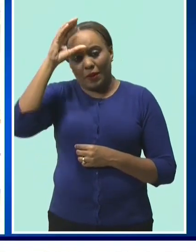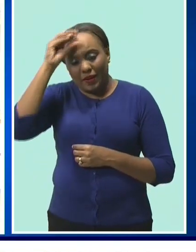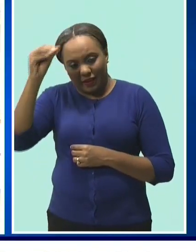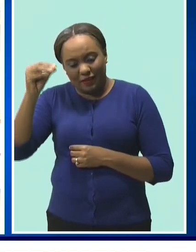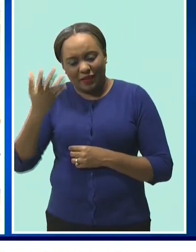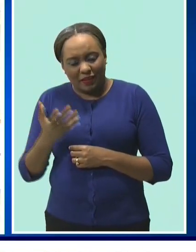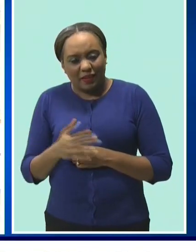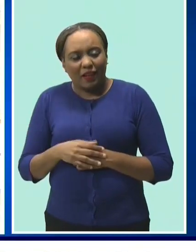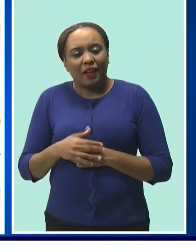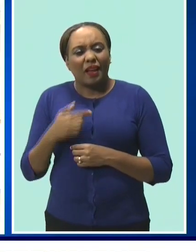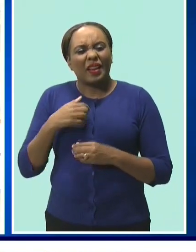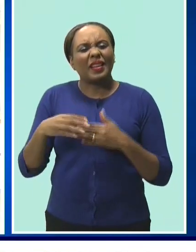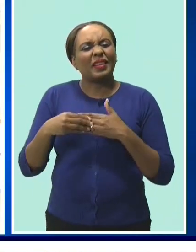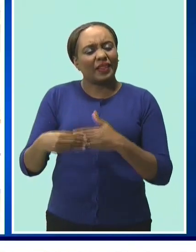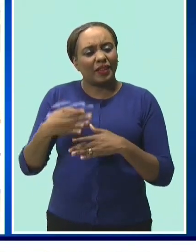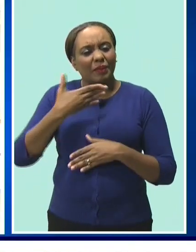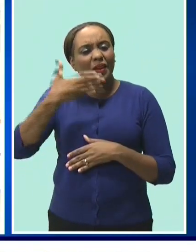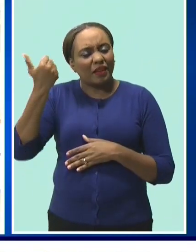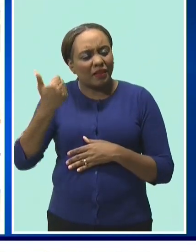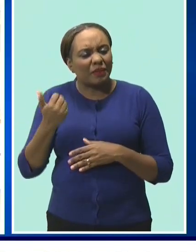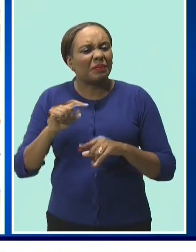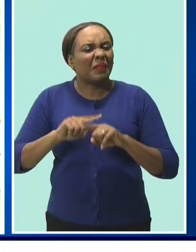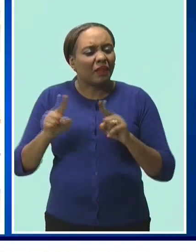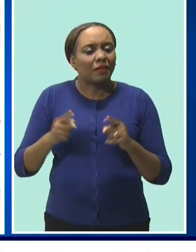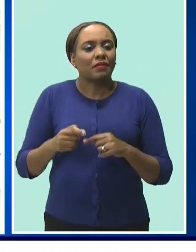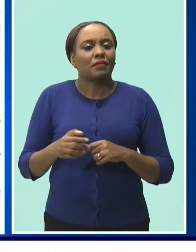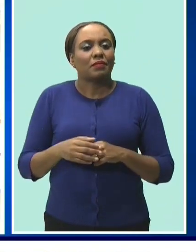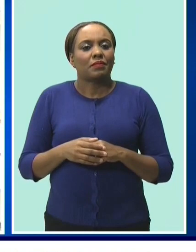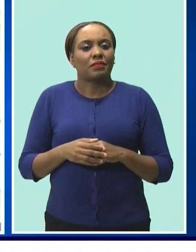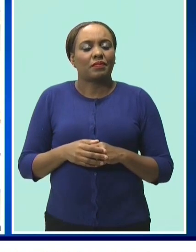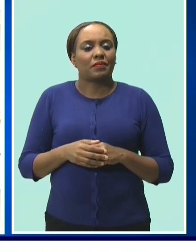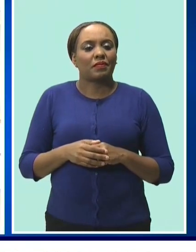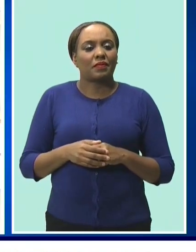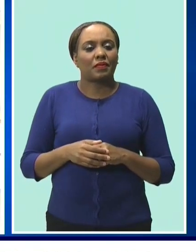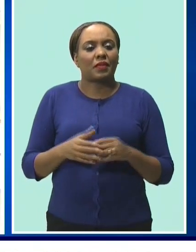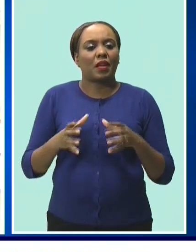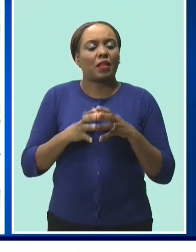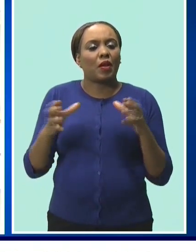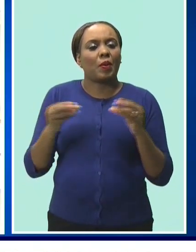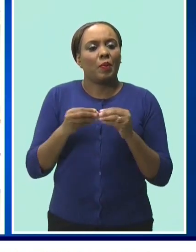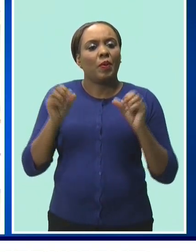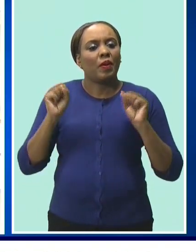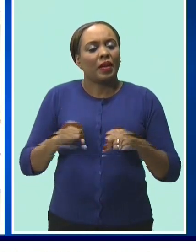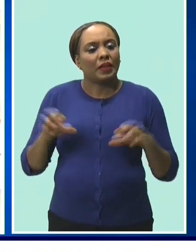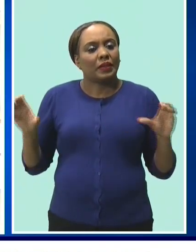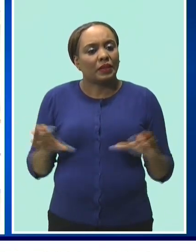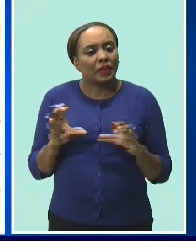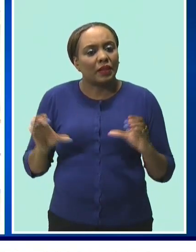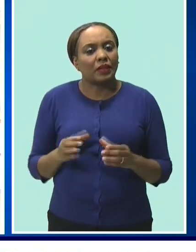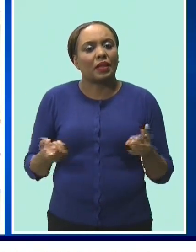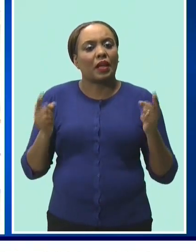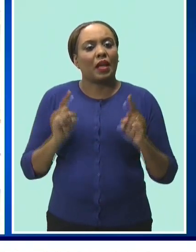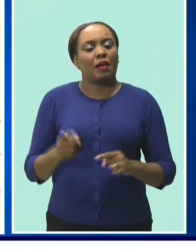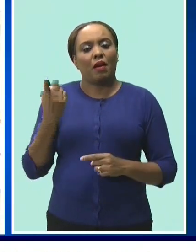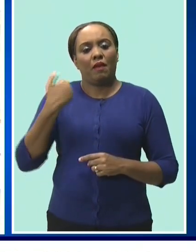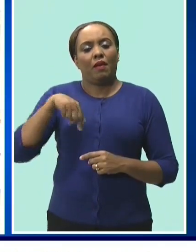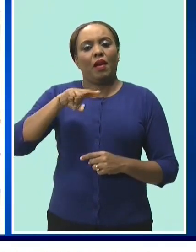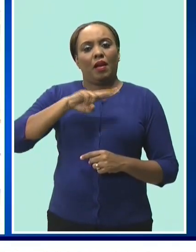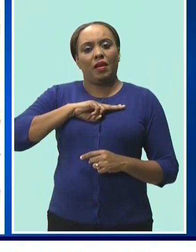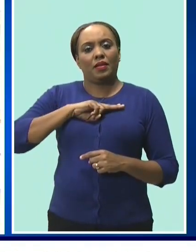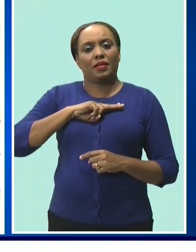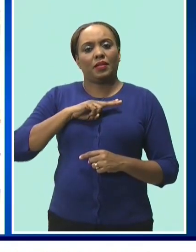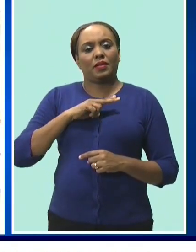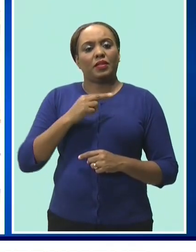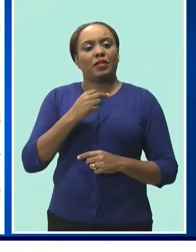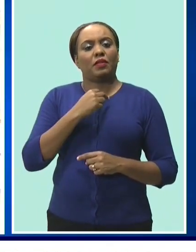that more measures should be put in place to allow us as young people to have a voice on those international forums,